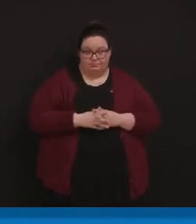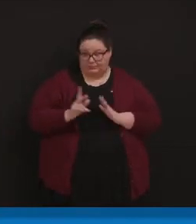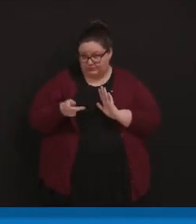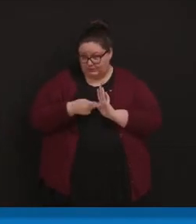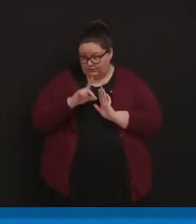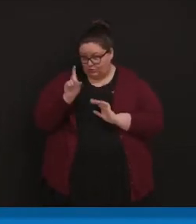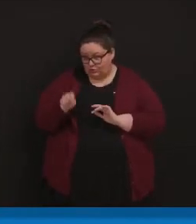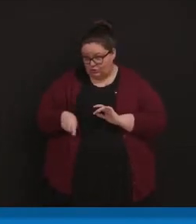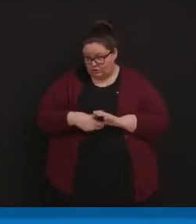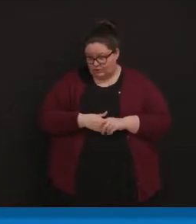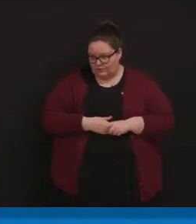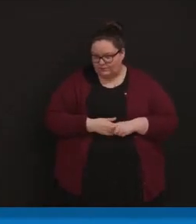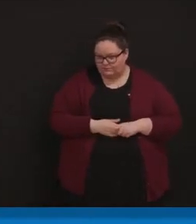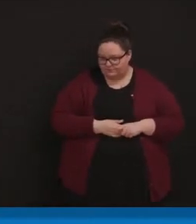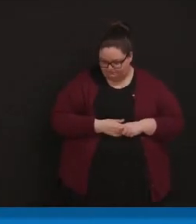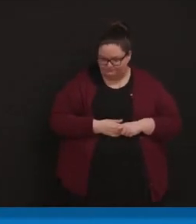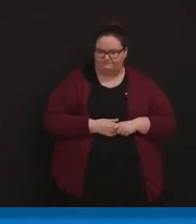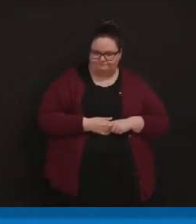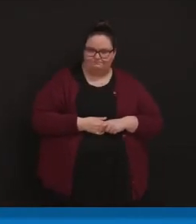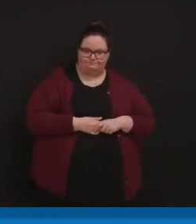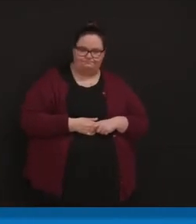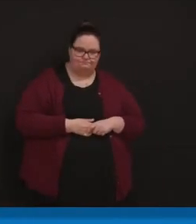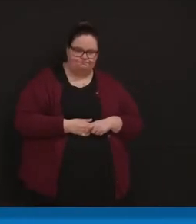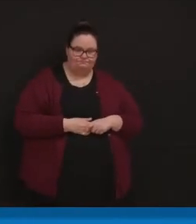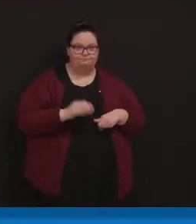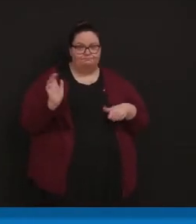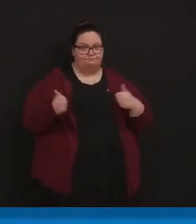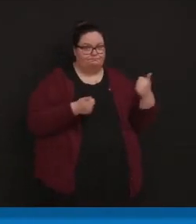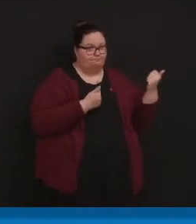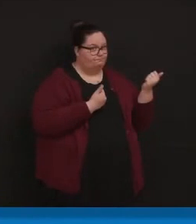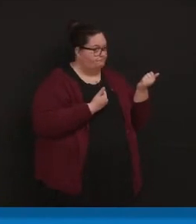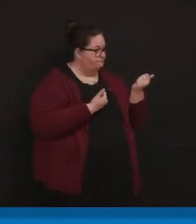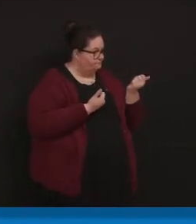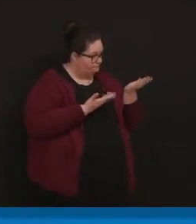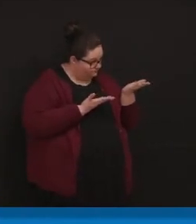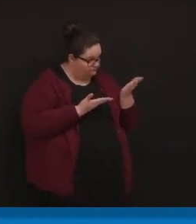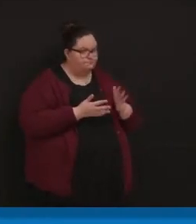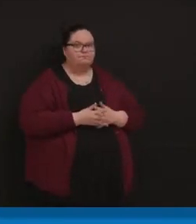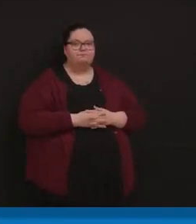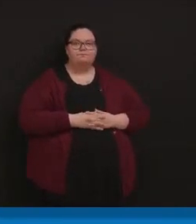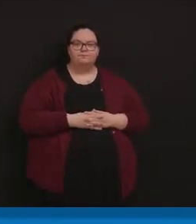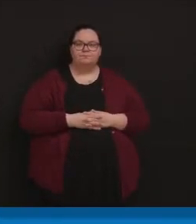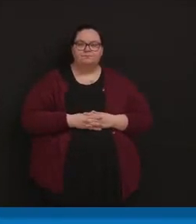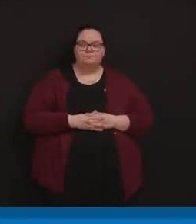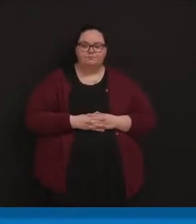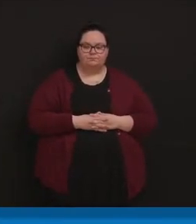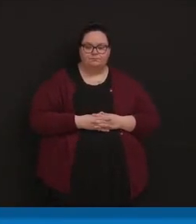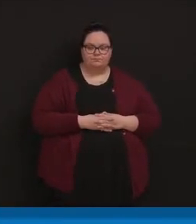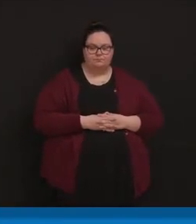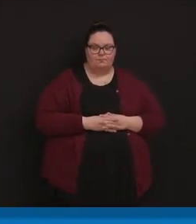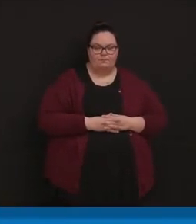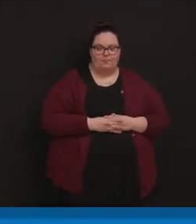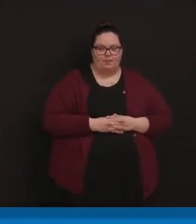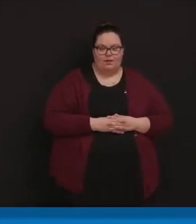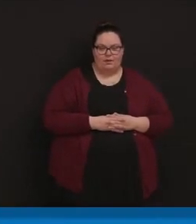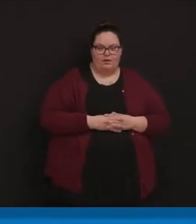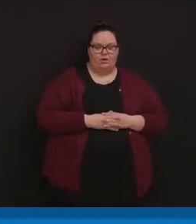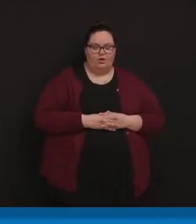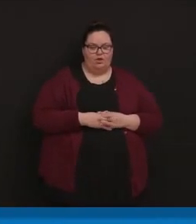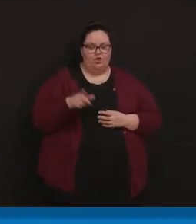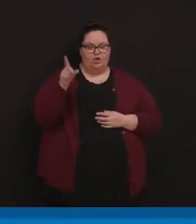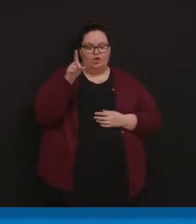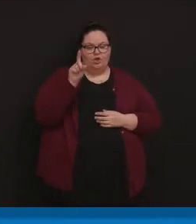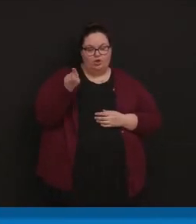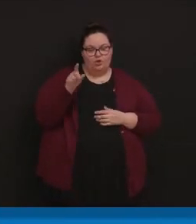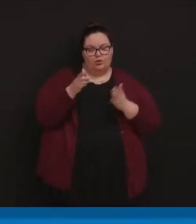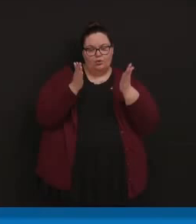Follow up, Ms. Urquhart? I do. This one is for Minister Cardy, please. You have asked parents to cancel